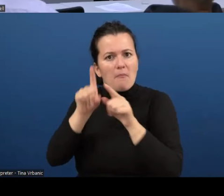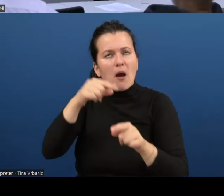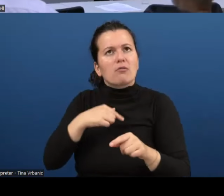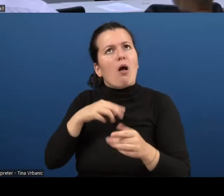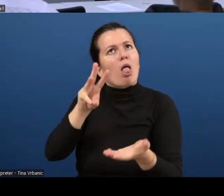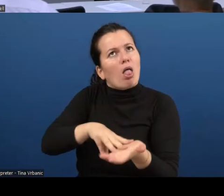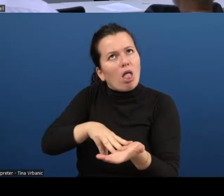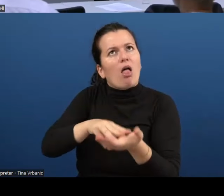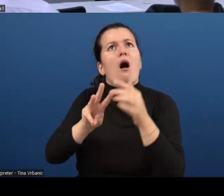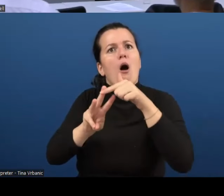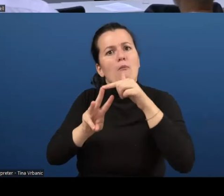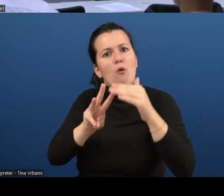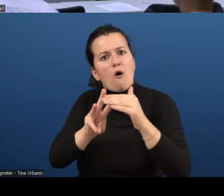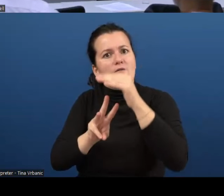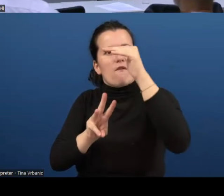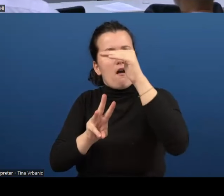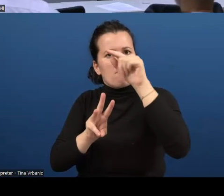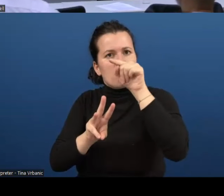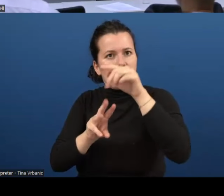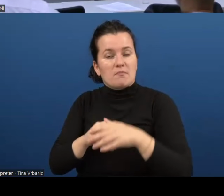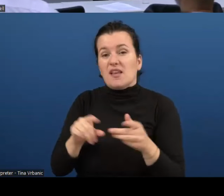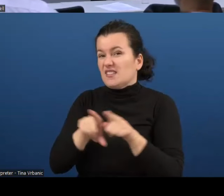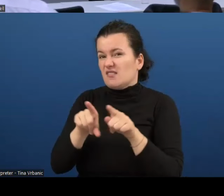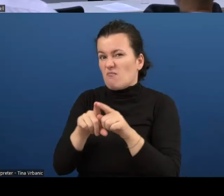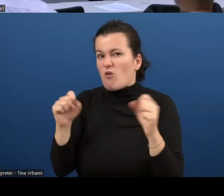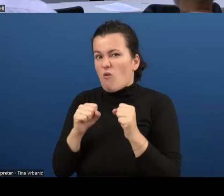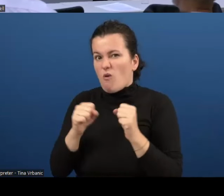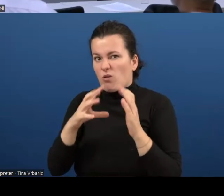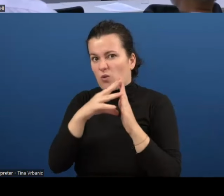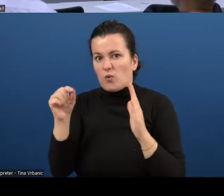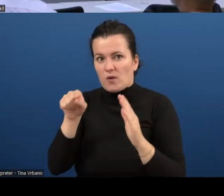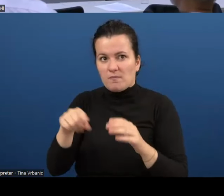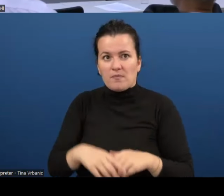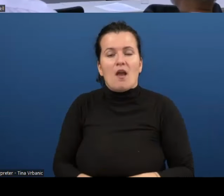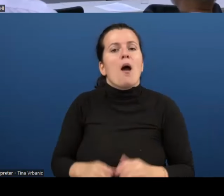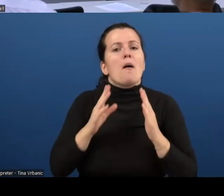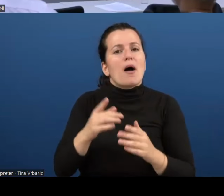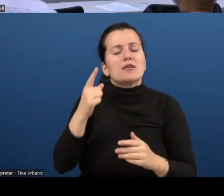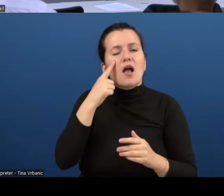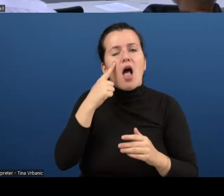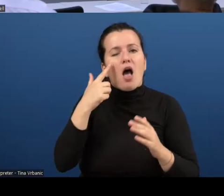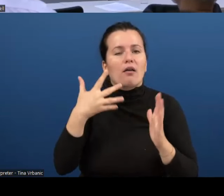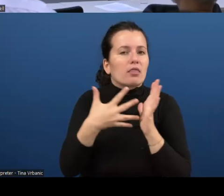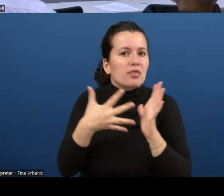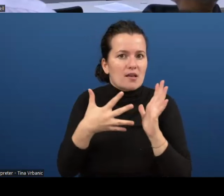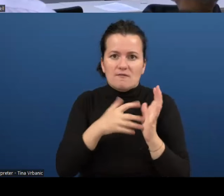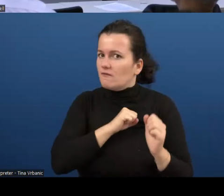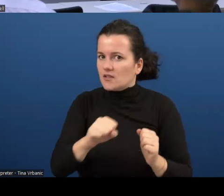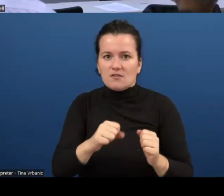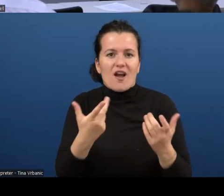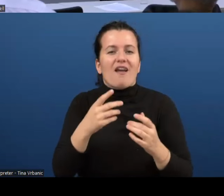should be very quick because temperatures change all the time. But it's possible. And this was already published